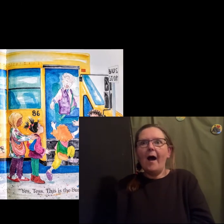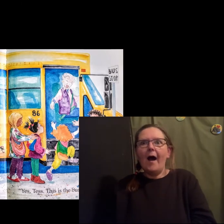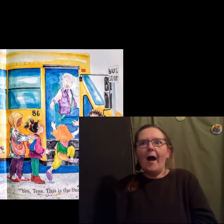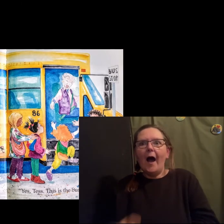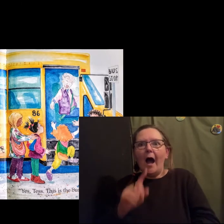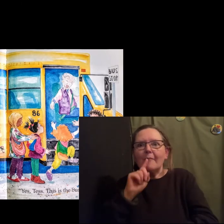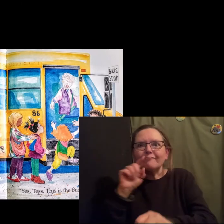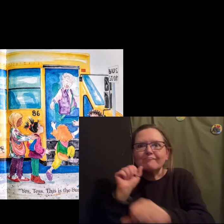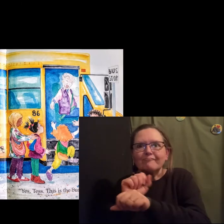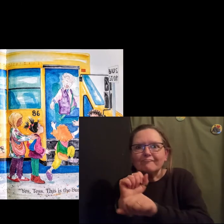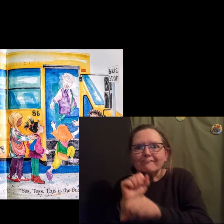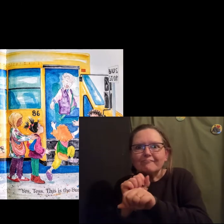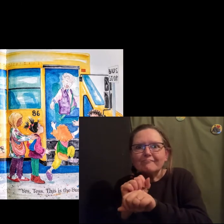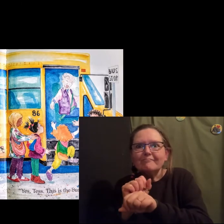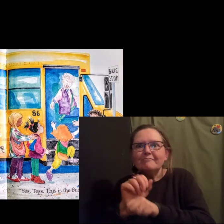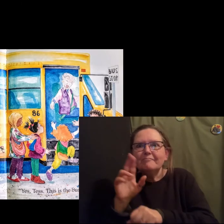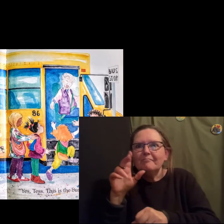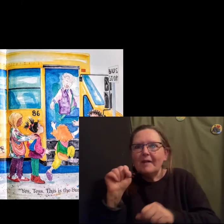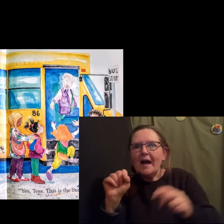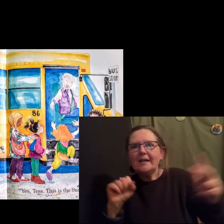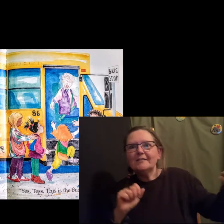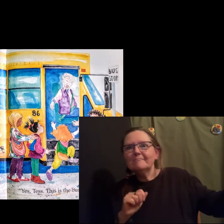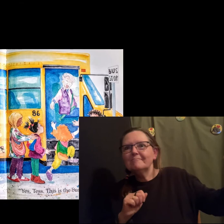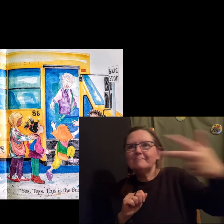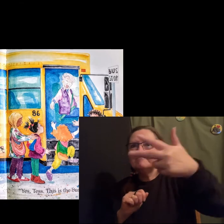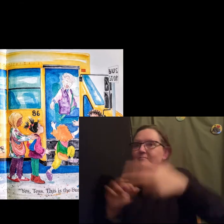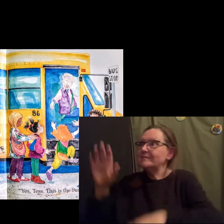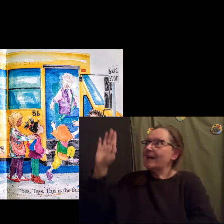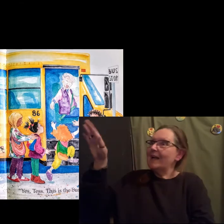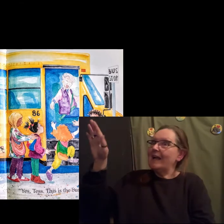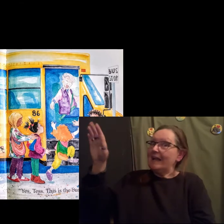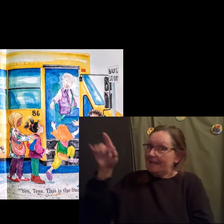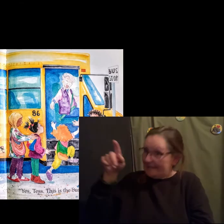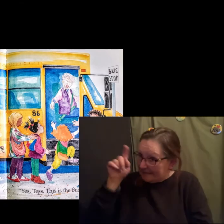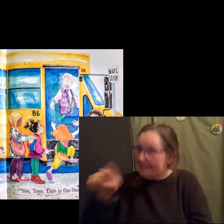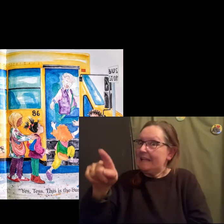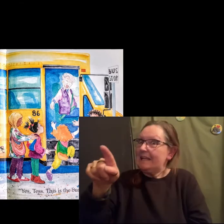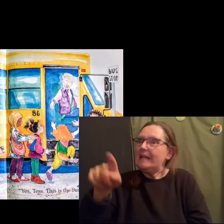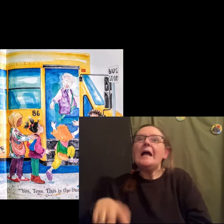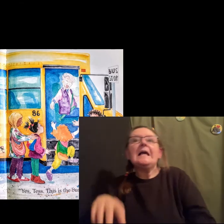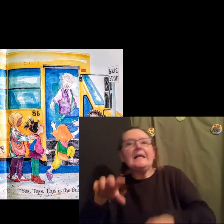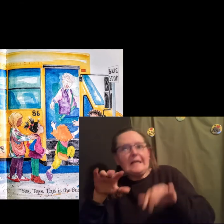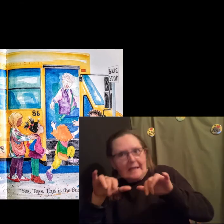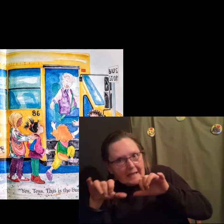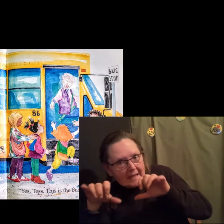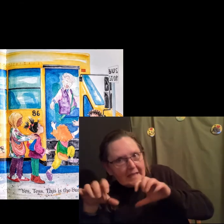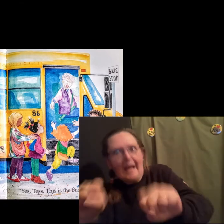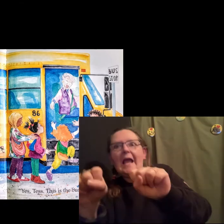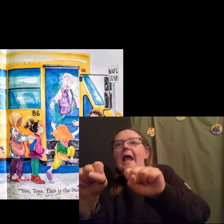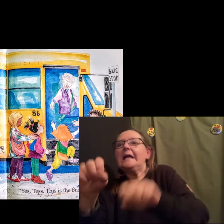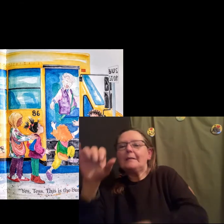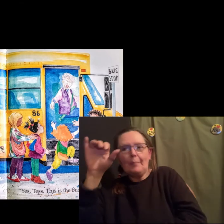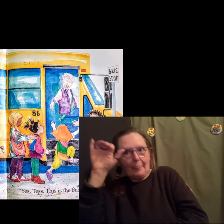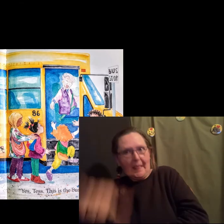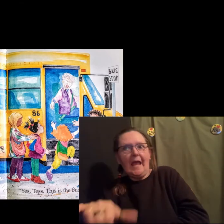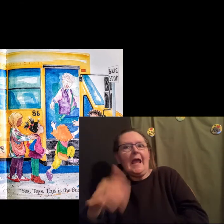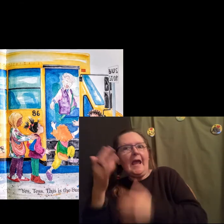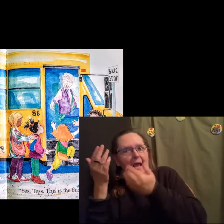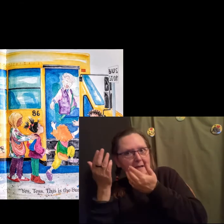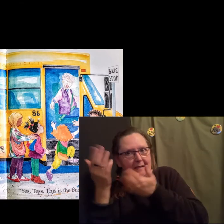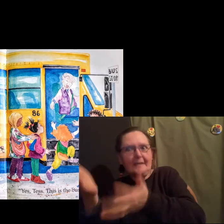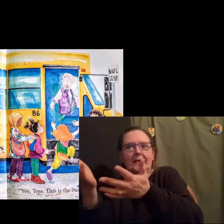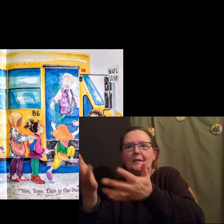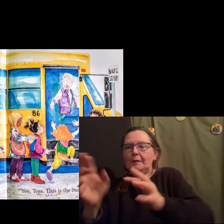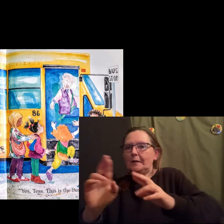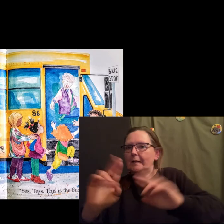It's the bus at the bus stop. Yes, Tess, this is the bus for